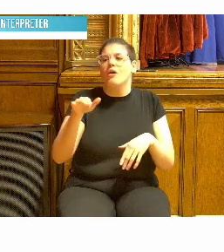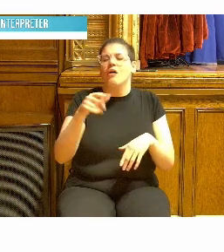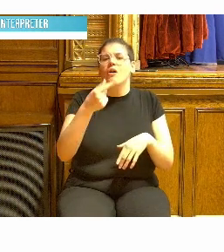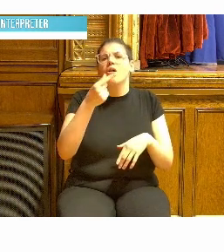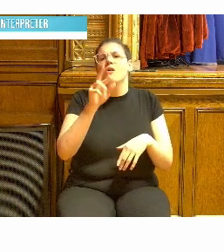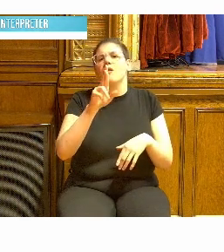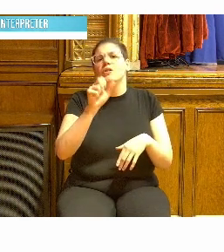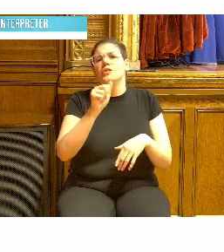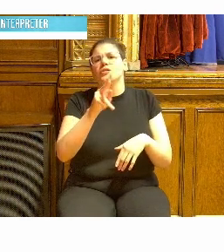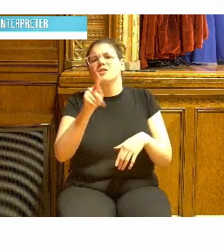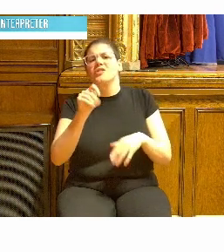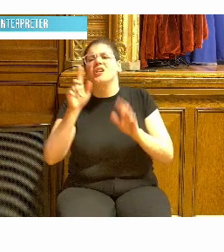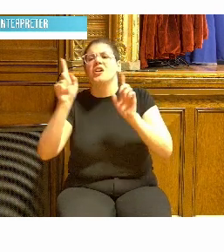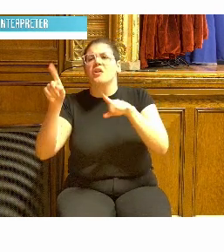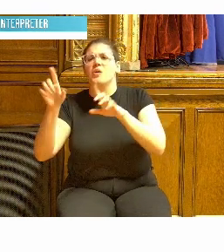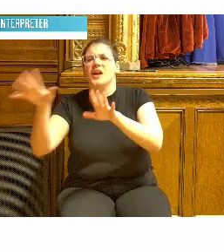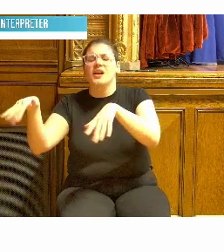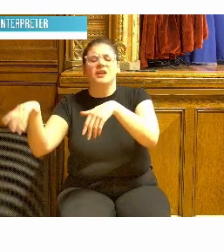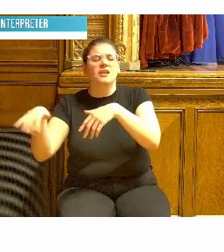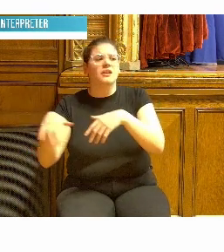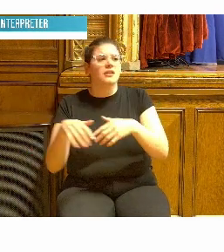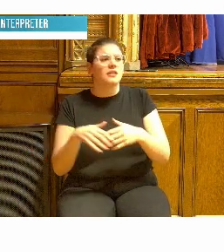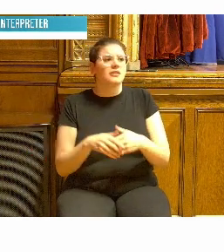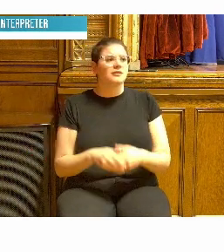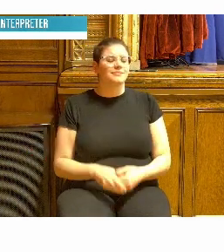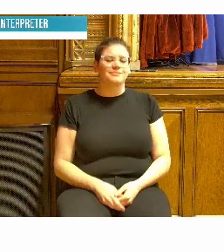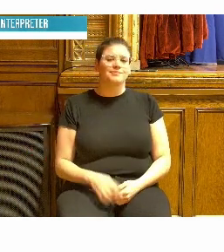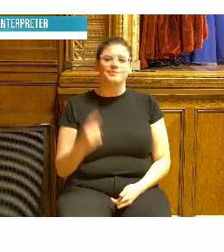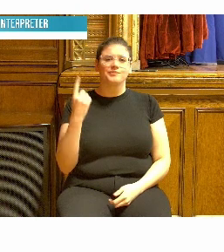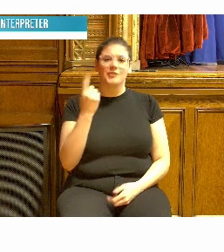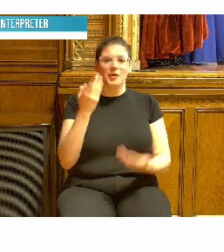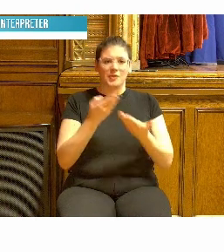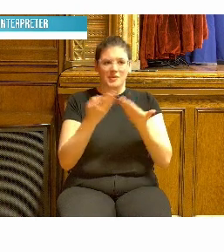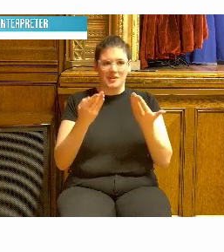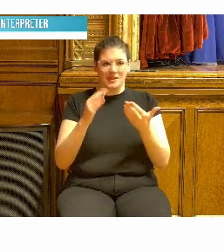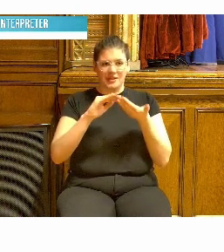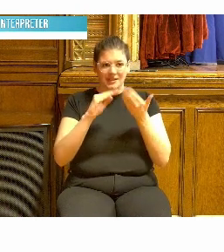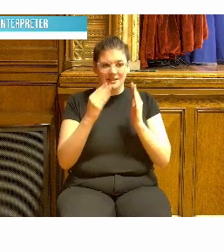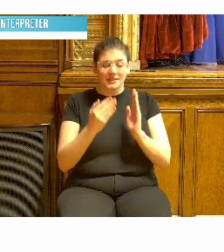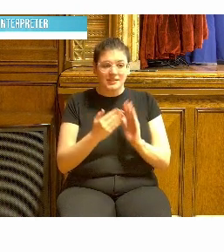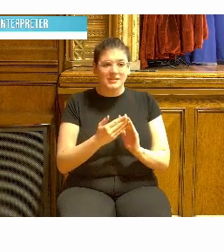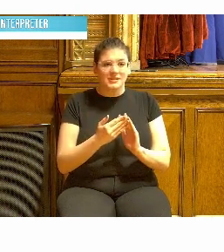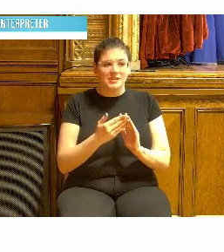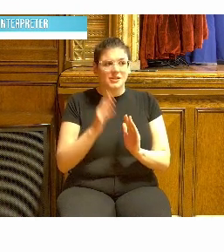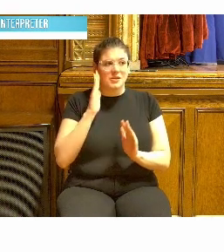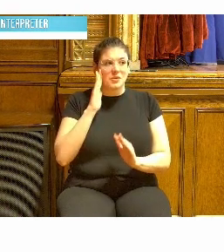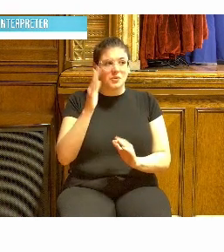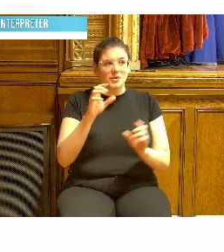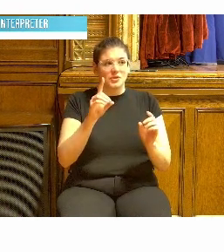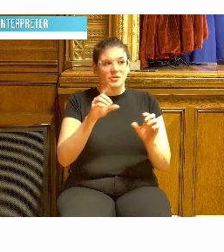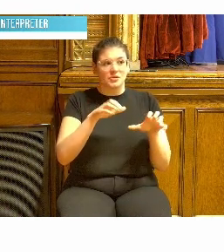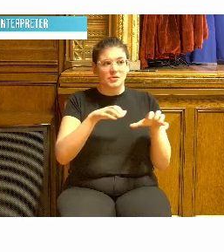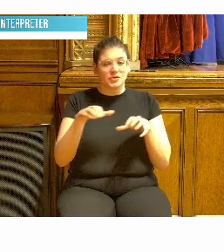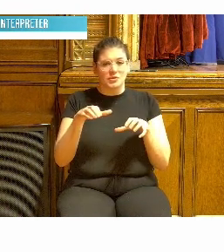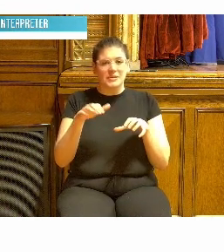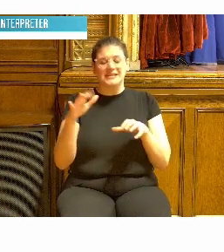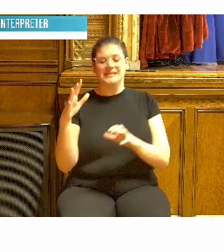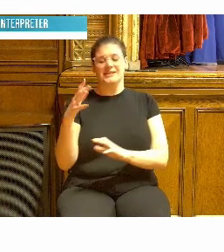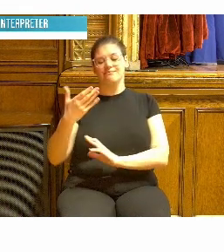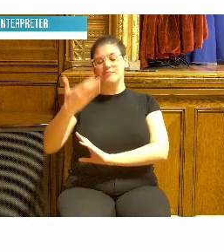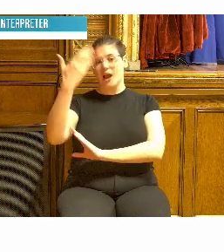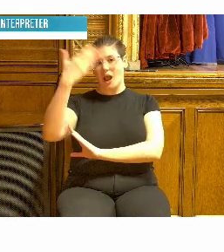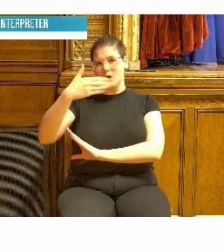leg grant, go get this. The only thing the city come in there and do is outside of the